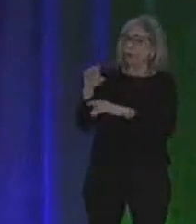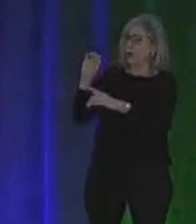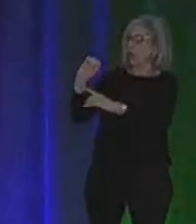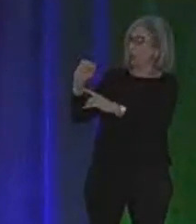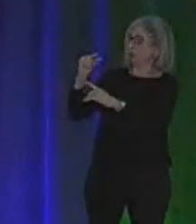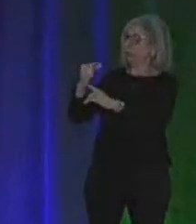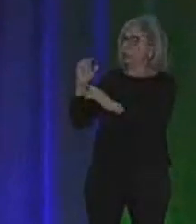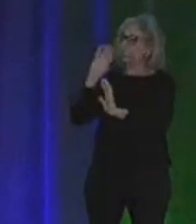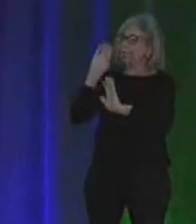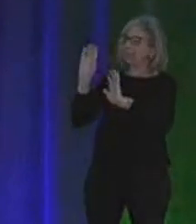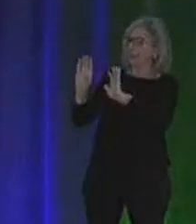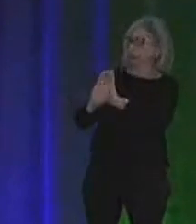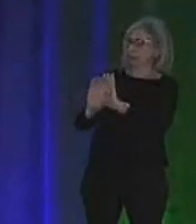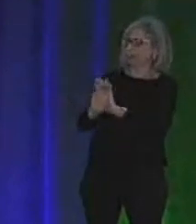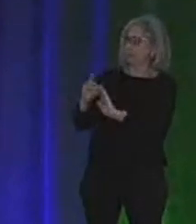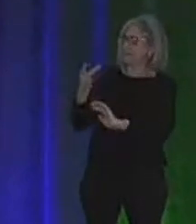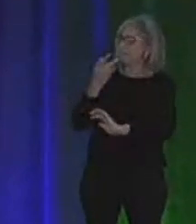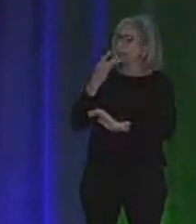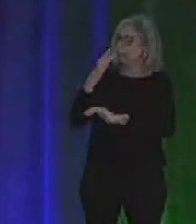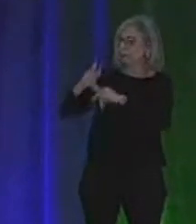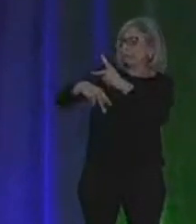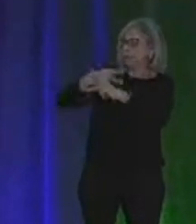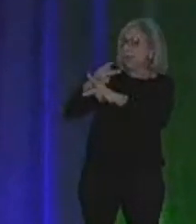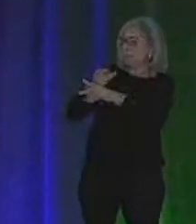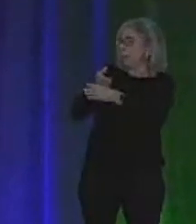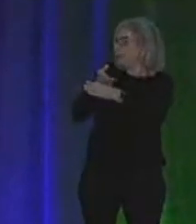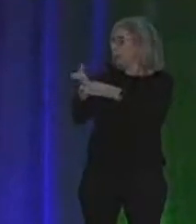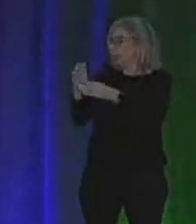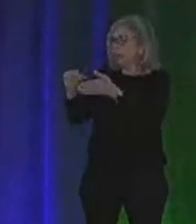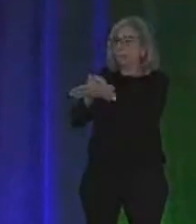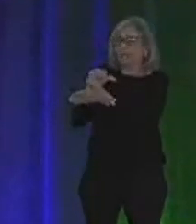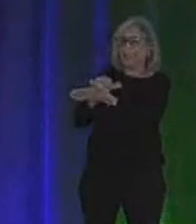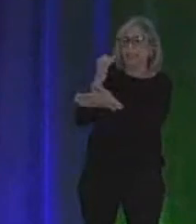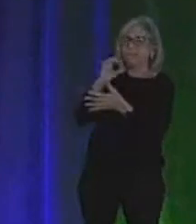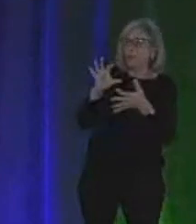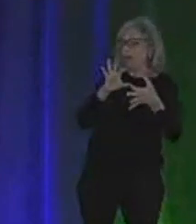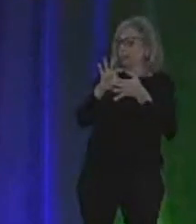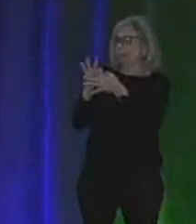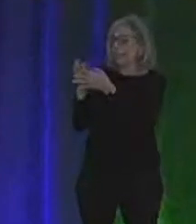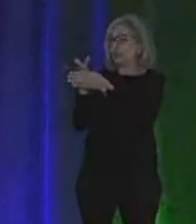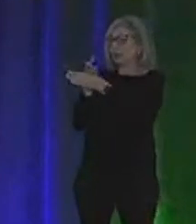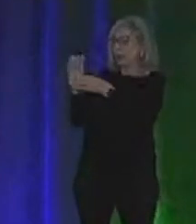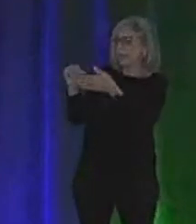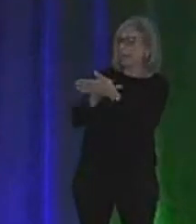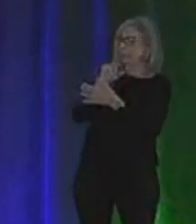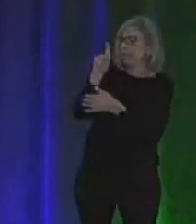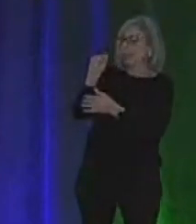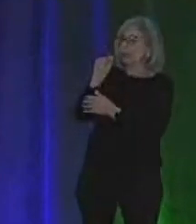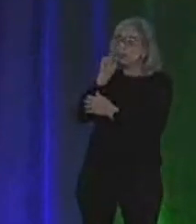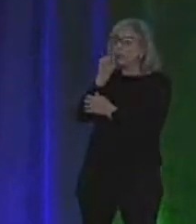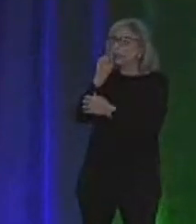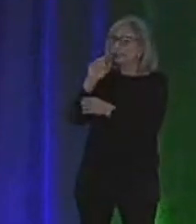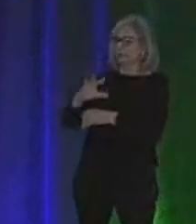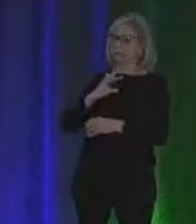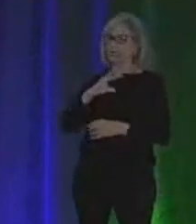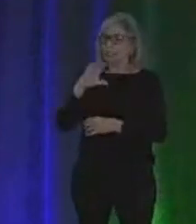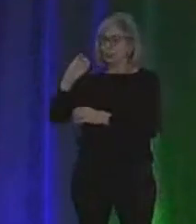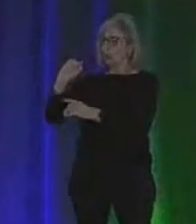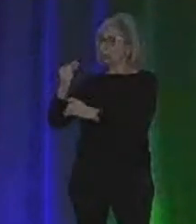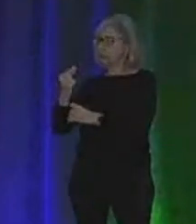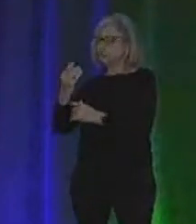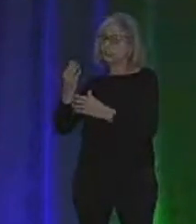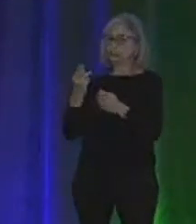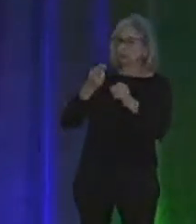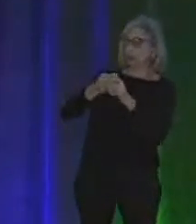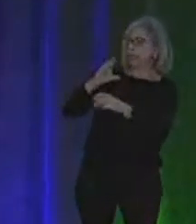my favorite type. Let's say you have a careers page, and when you link your careers page on Twitter, you wanted a fancy OG image that says "Join the